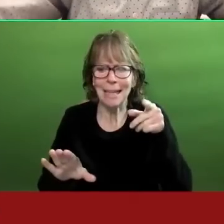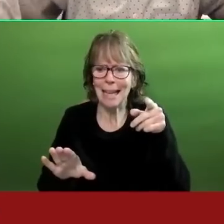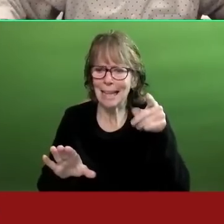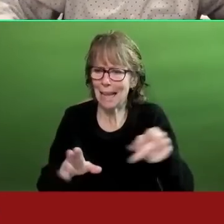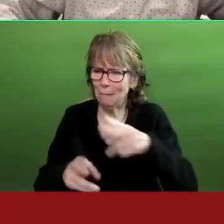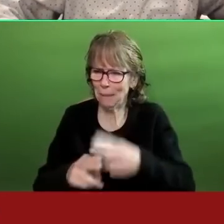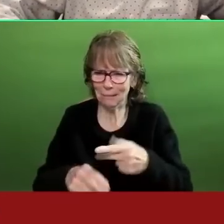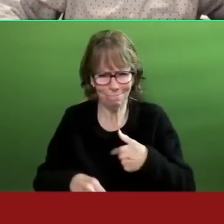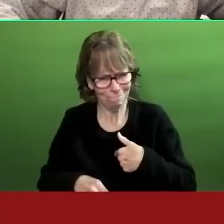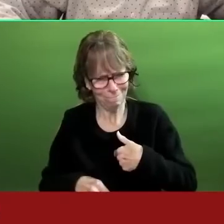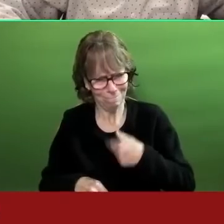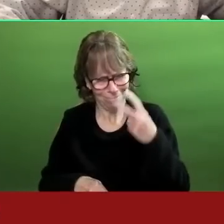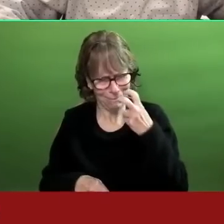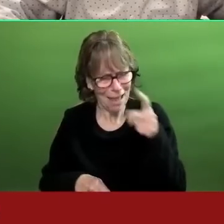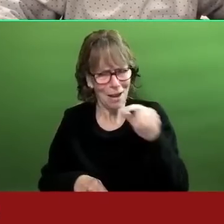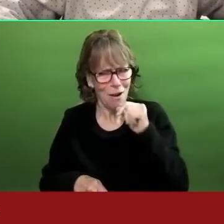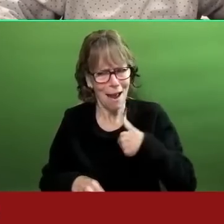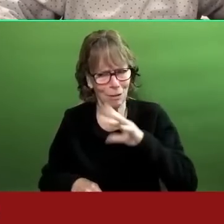Next slide.